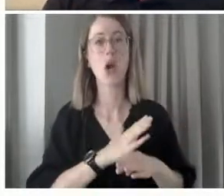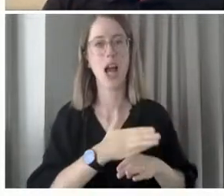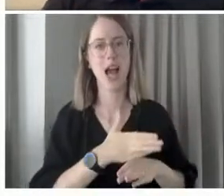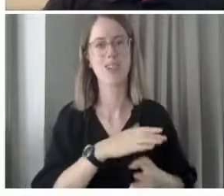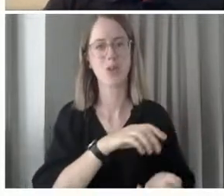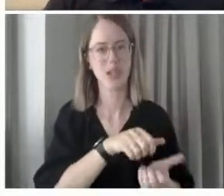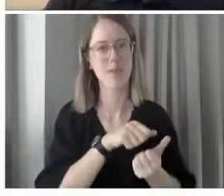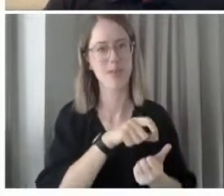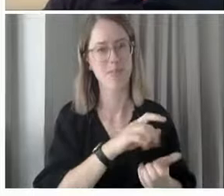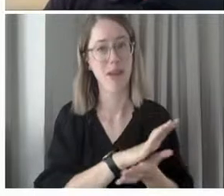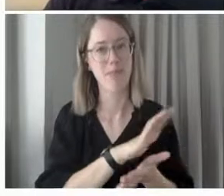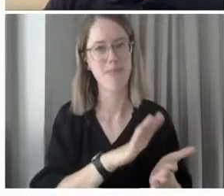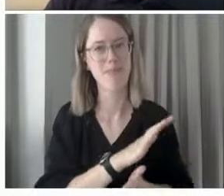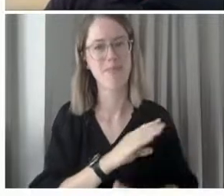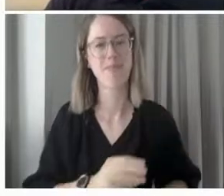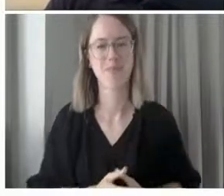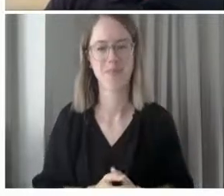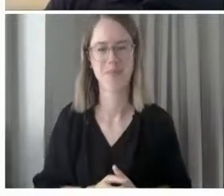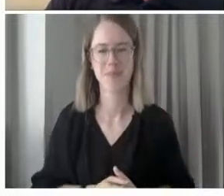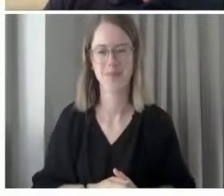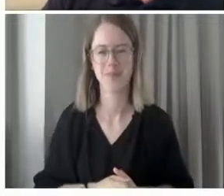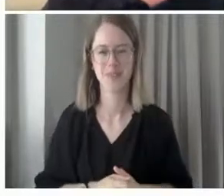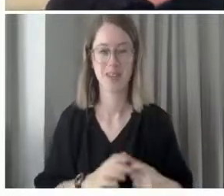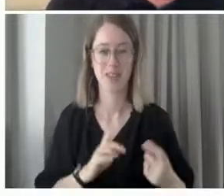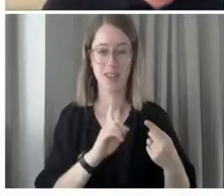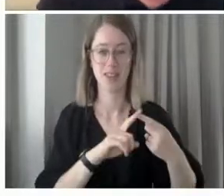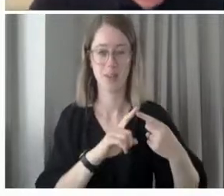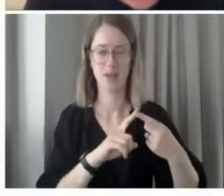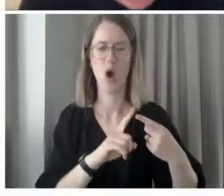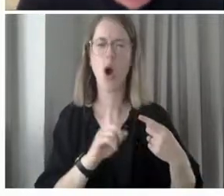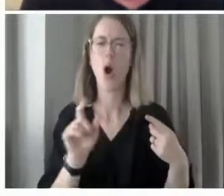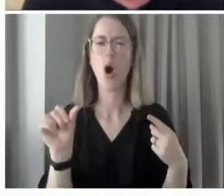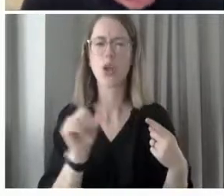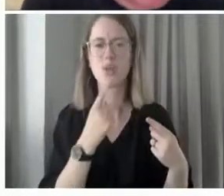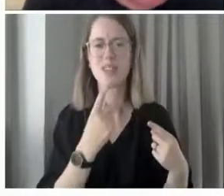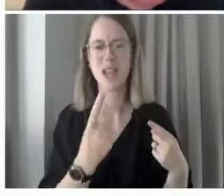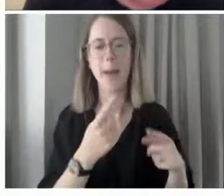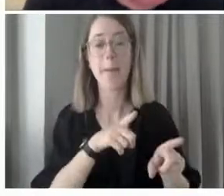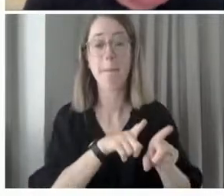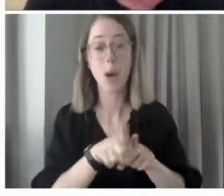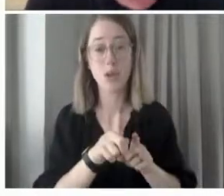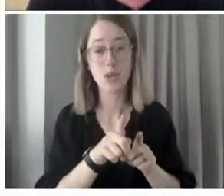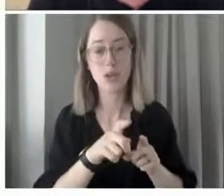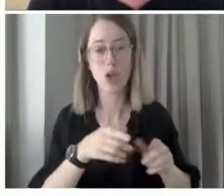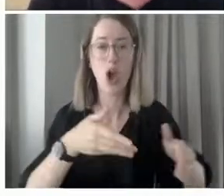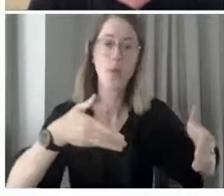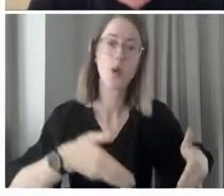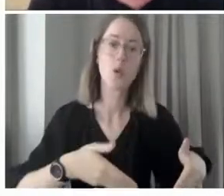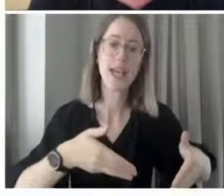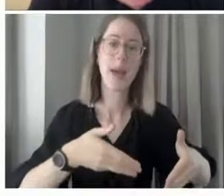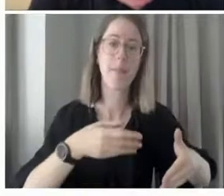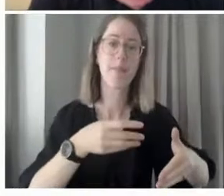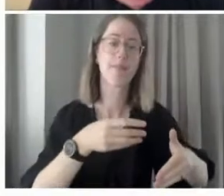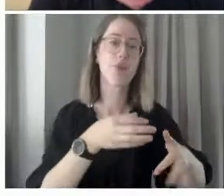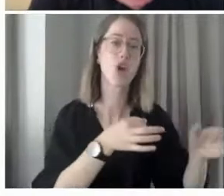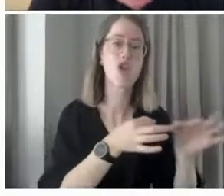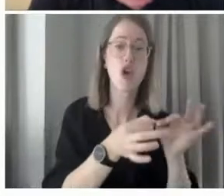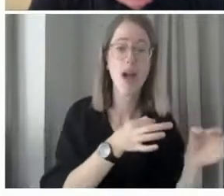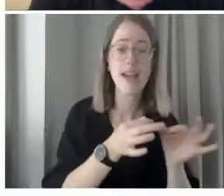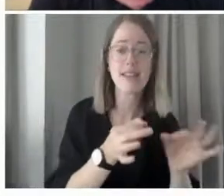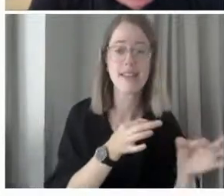But so that's essence. And I should say that most museum curators,